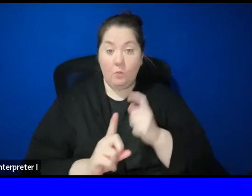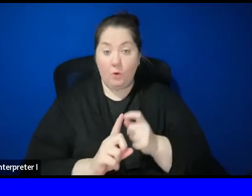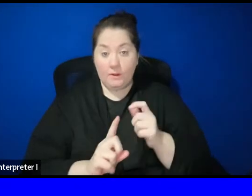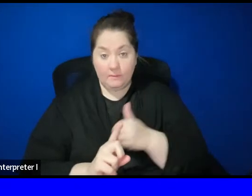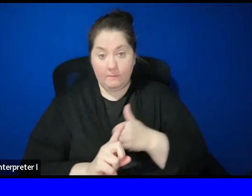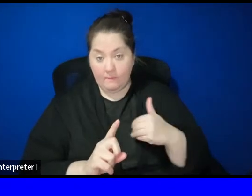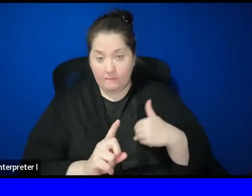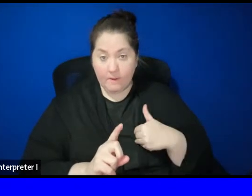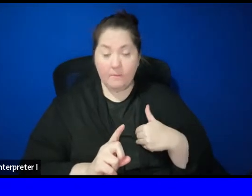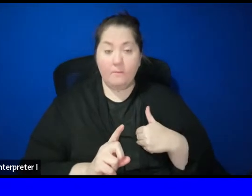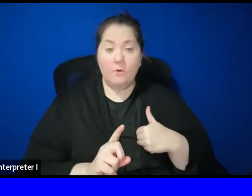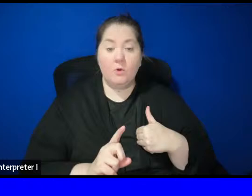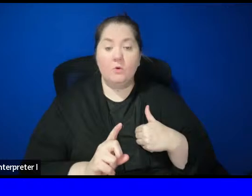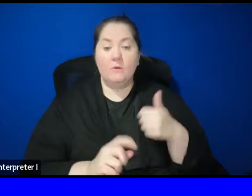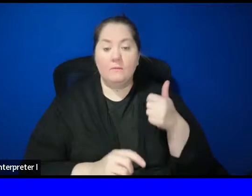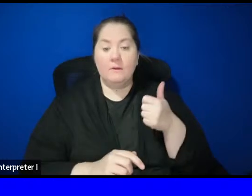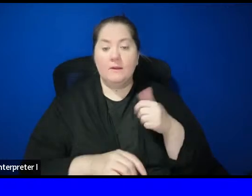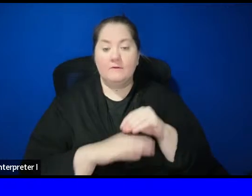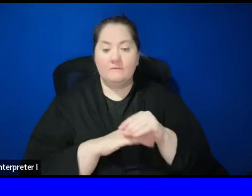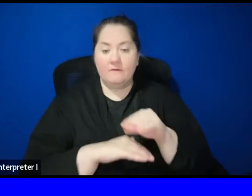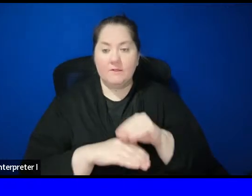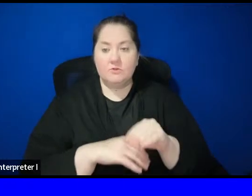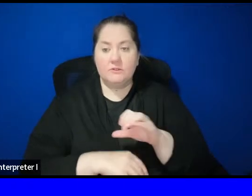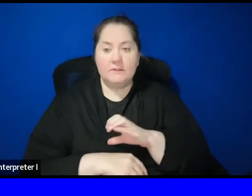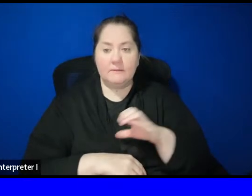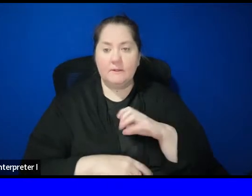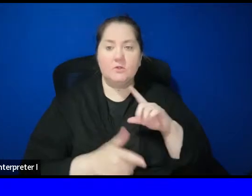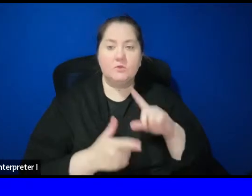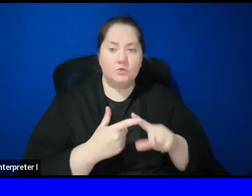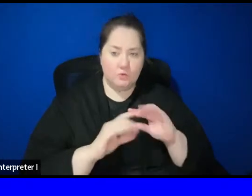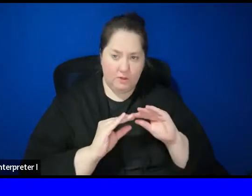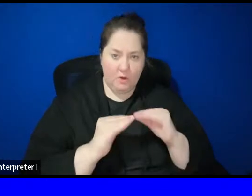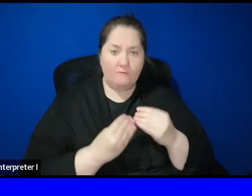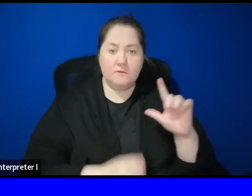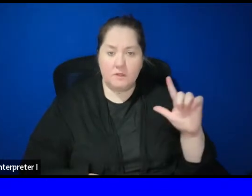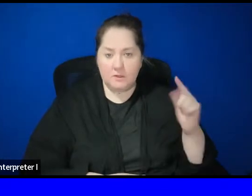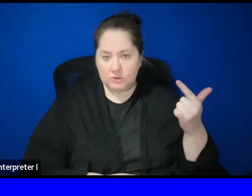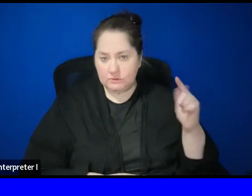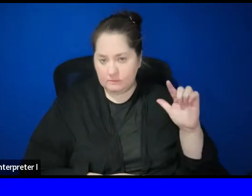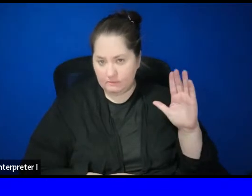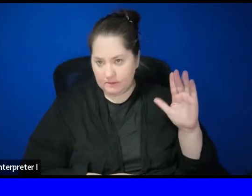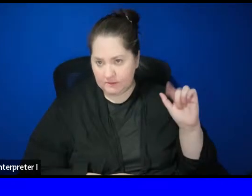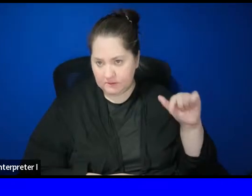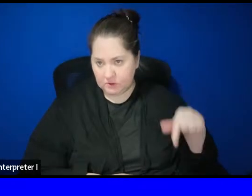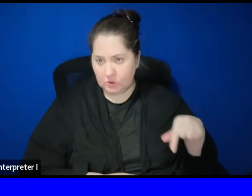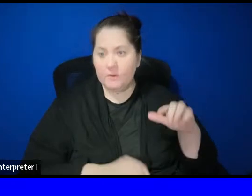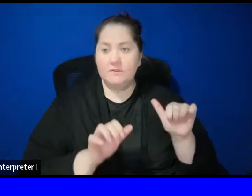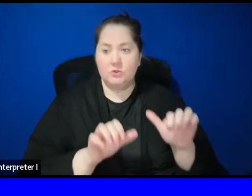members will be an advisory committee to the office as they do that work.